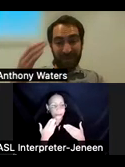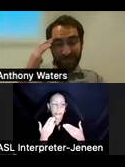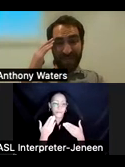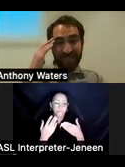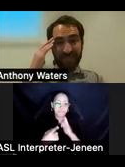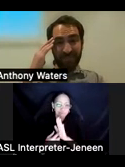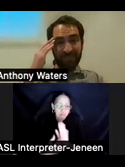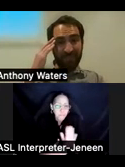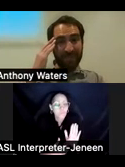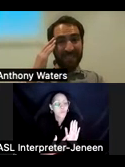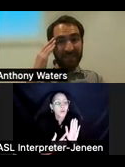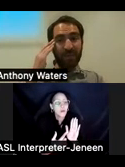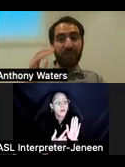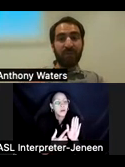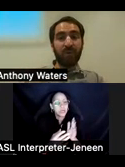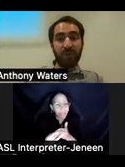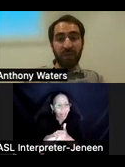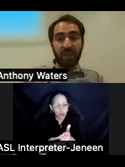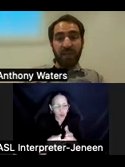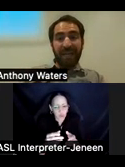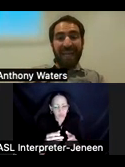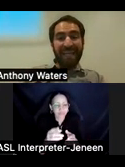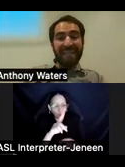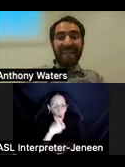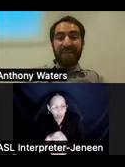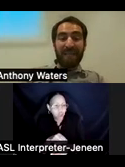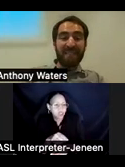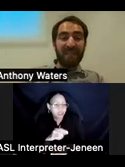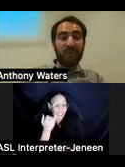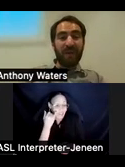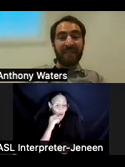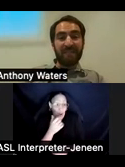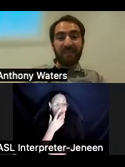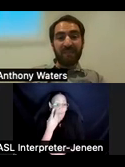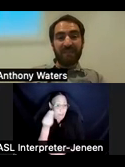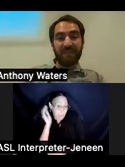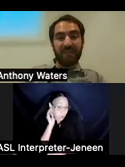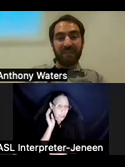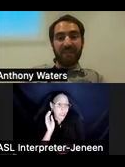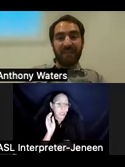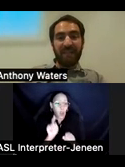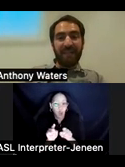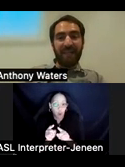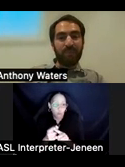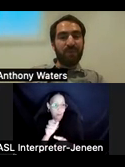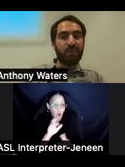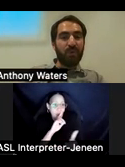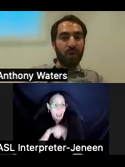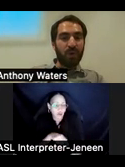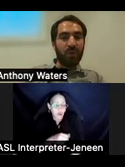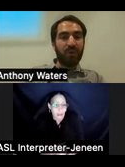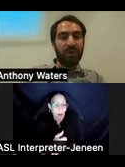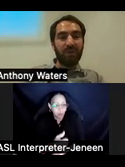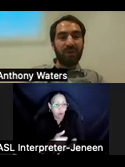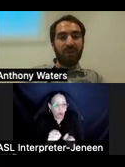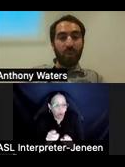have them memorized if maybe that's difficult for you. And based on your answers, it helps you